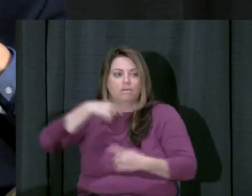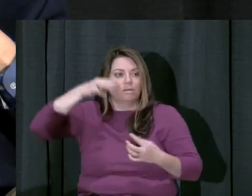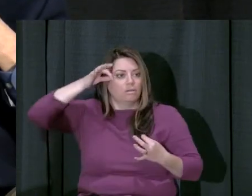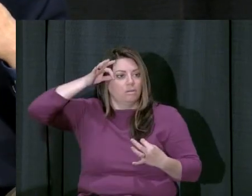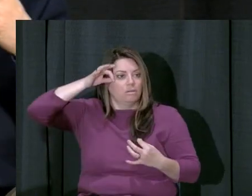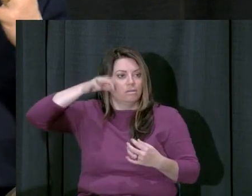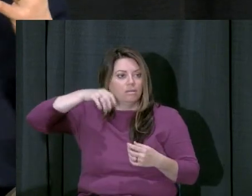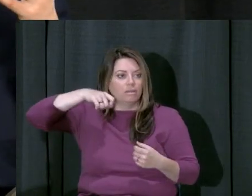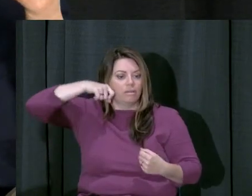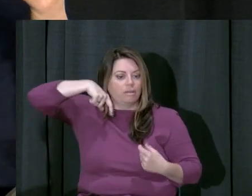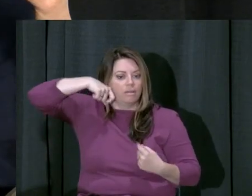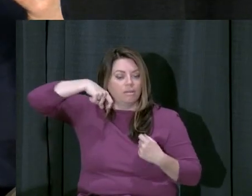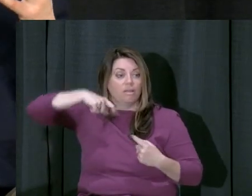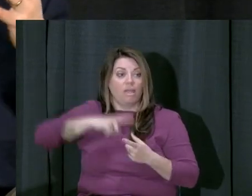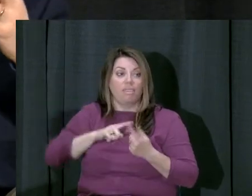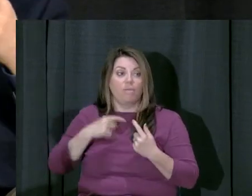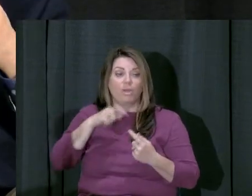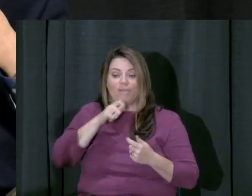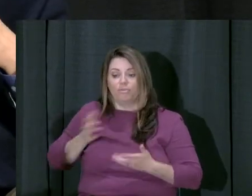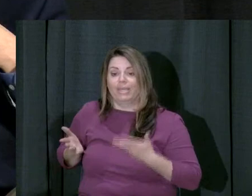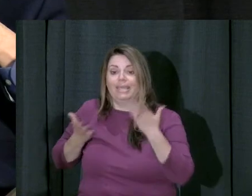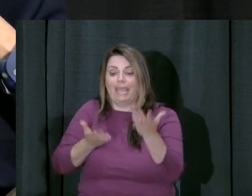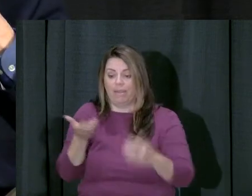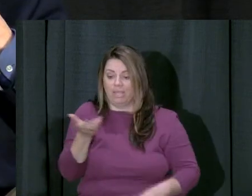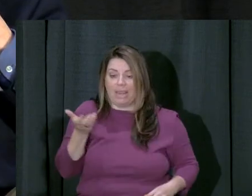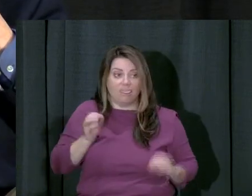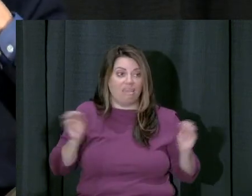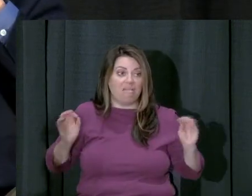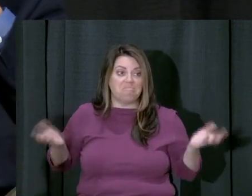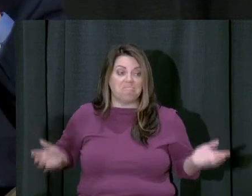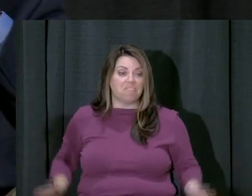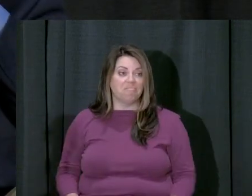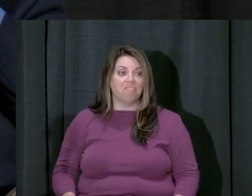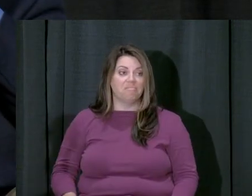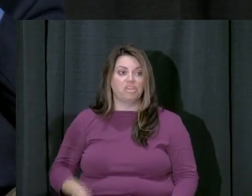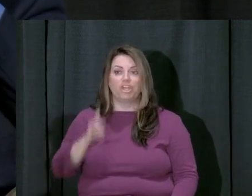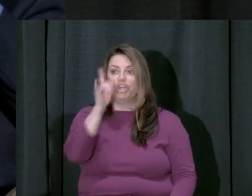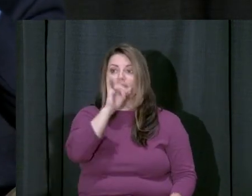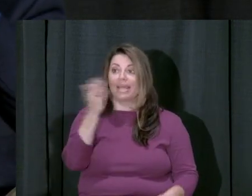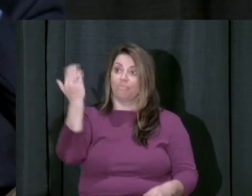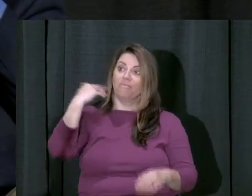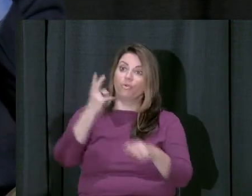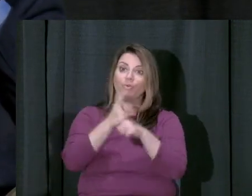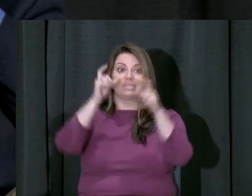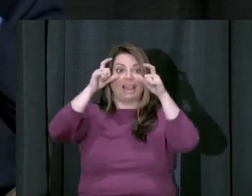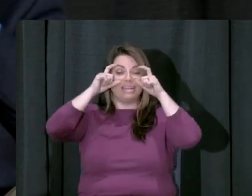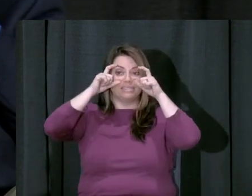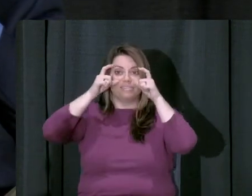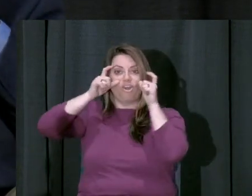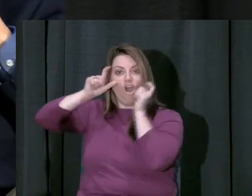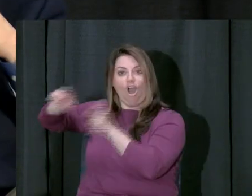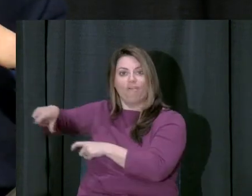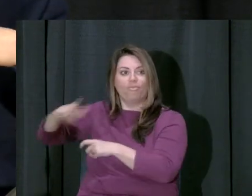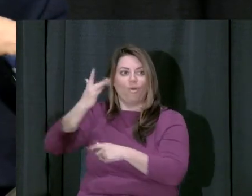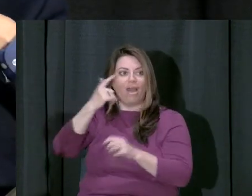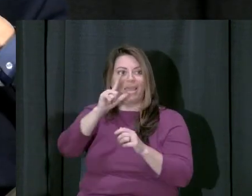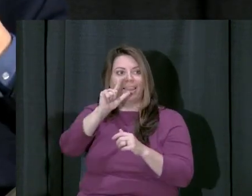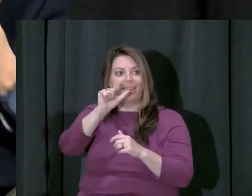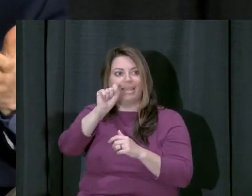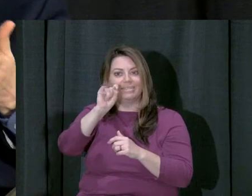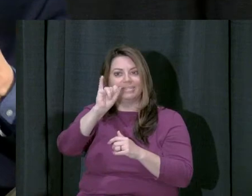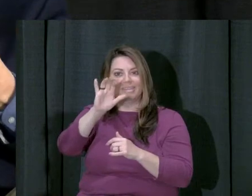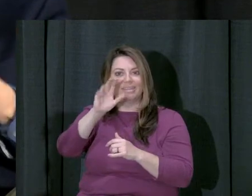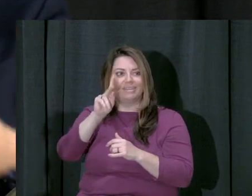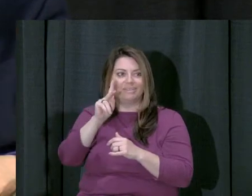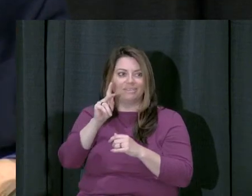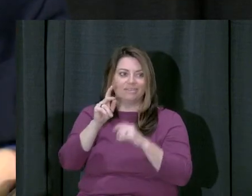sudden we don't have to carry anything. It's like not having to wear glasses because you have, you know, LASIK or something. You wouldn't